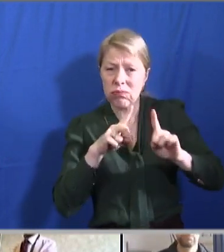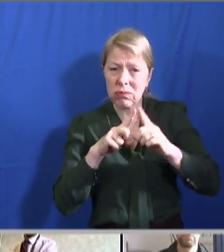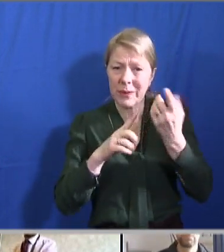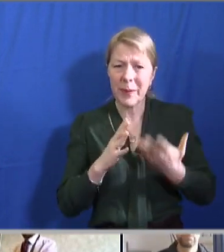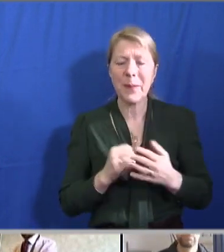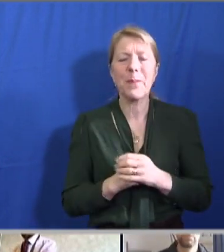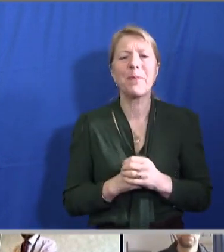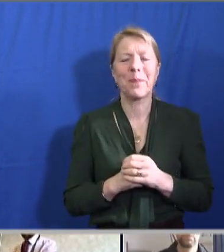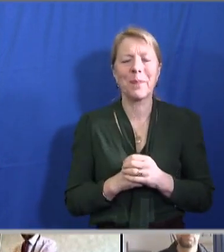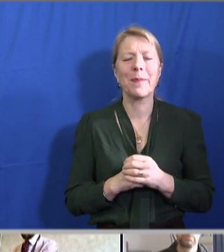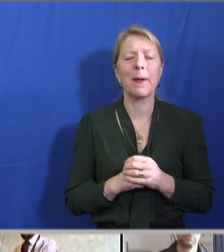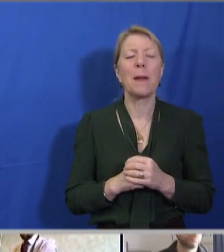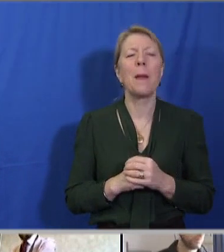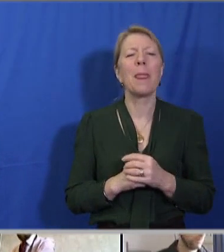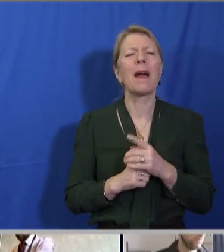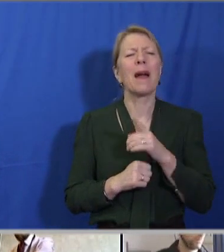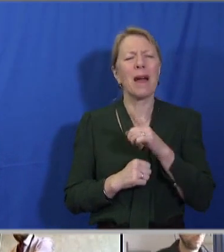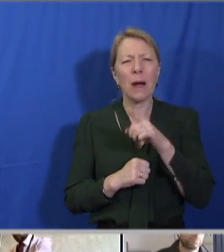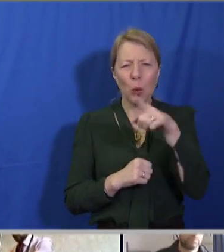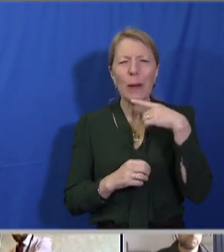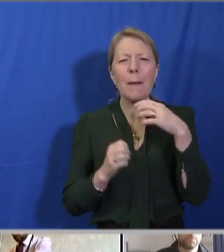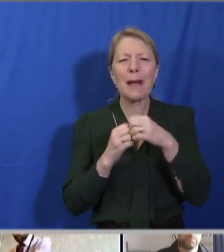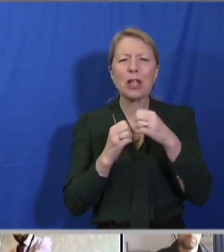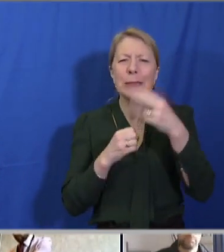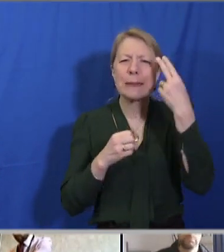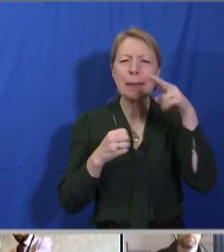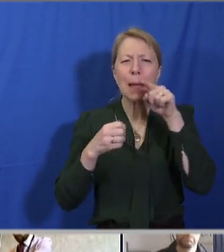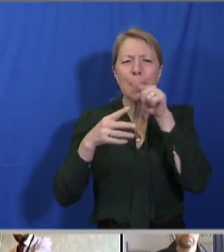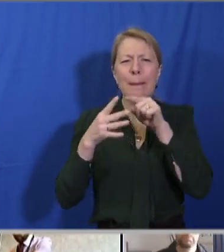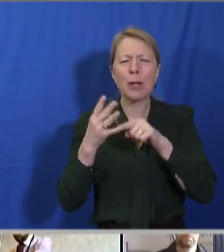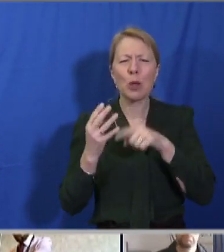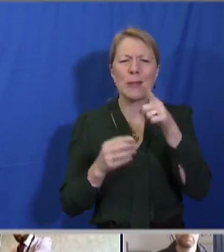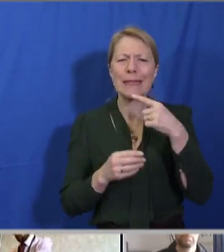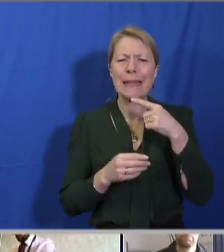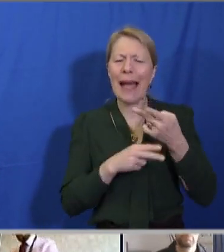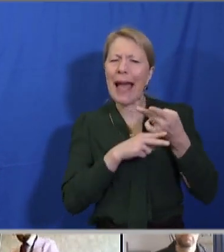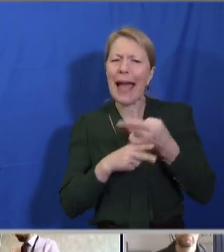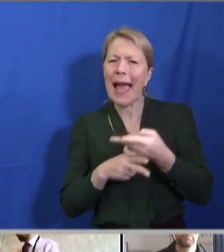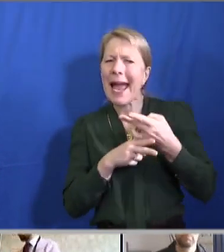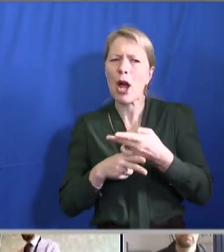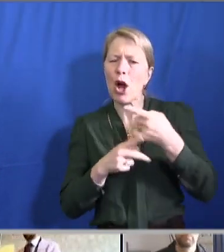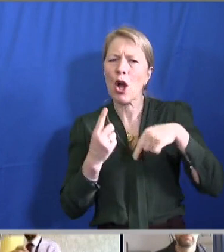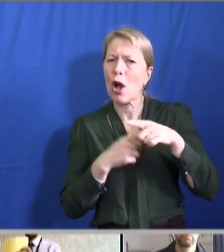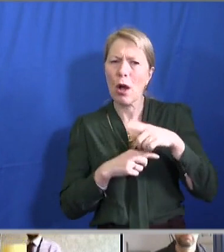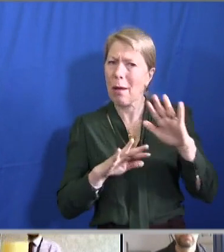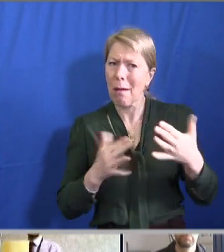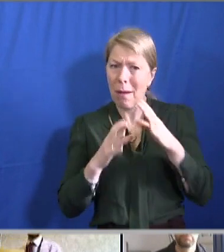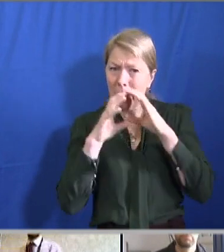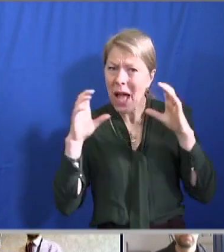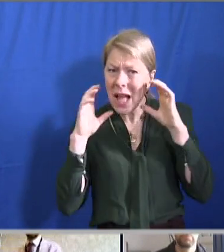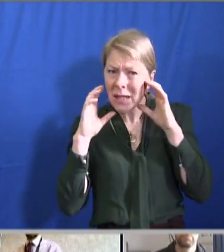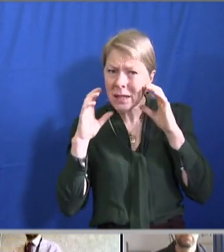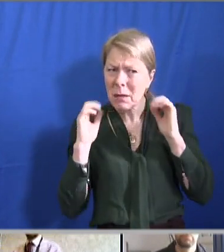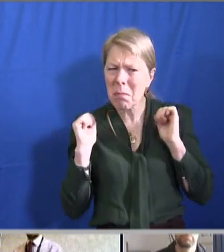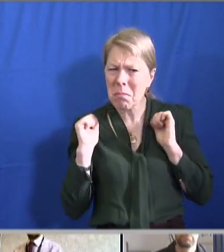June, and I think you mentioned domiciliary care workers not wearing PPE. Yes. I'd be keen if